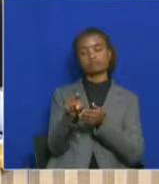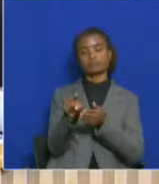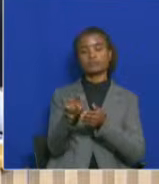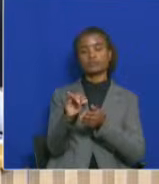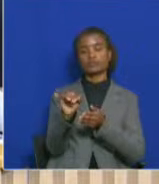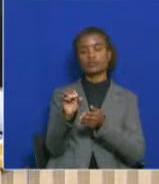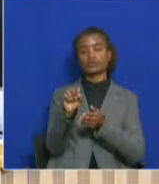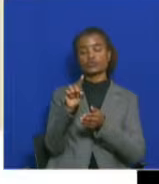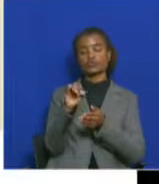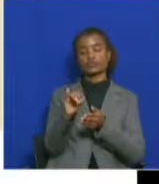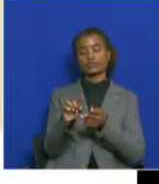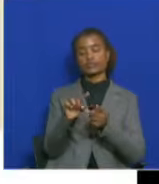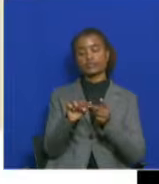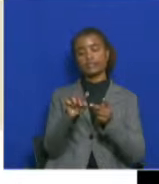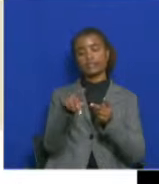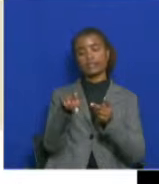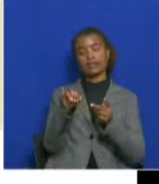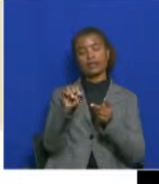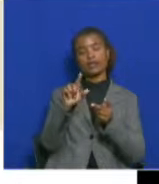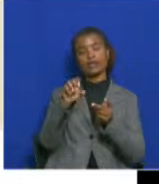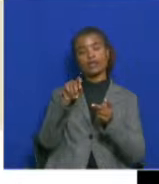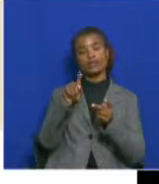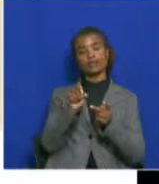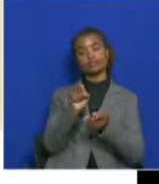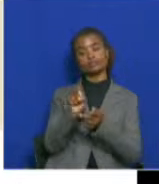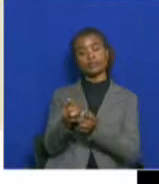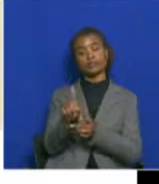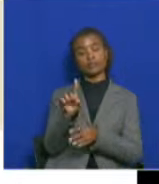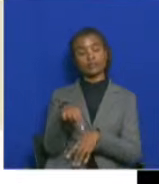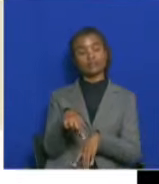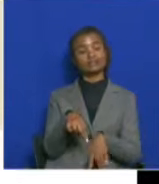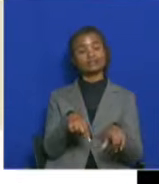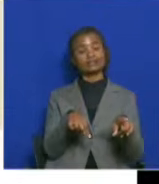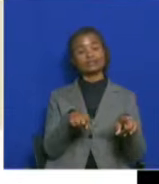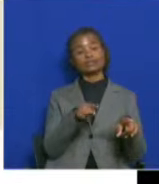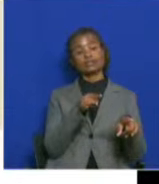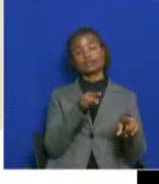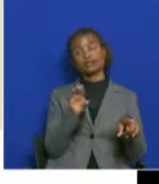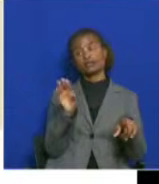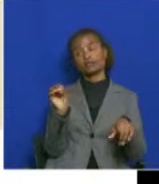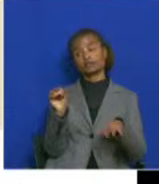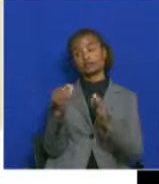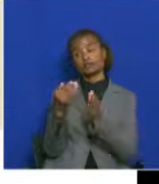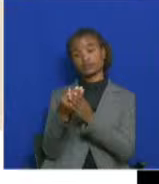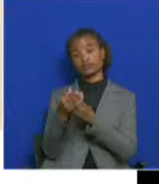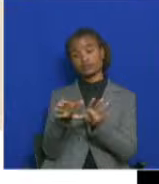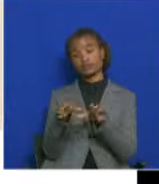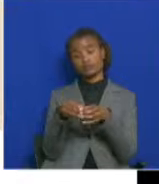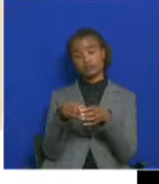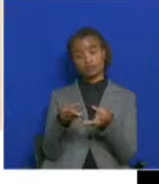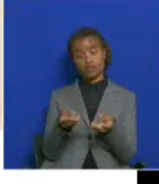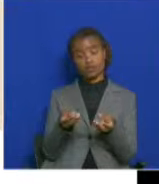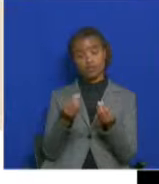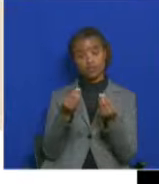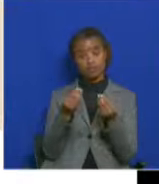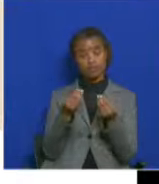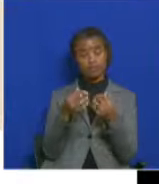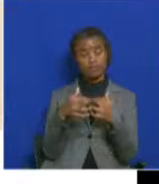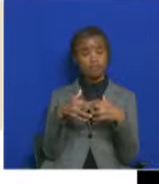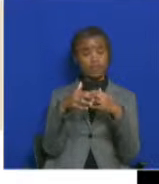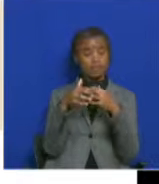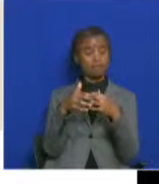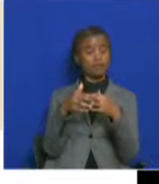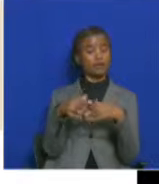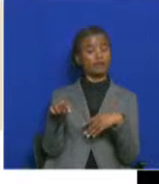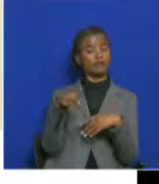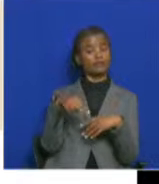And Mr. Sayed then says, can I form a group for us, Brew? And he says, yes. And this document is an